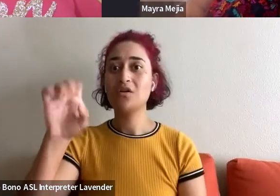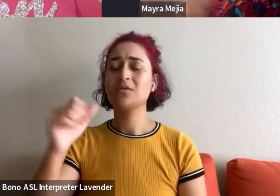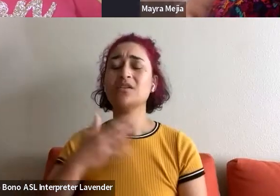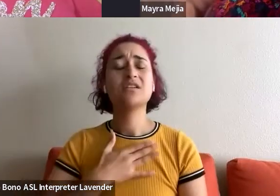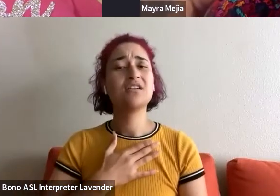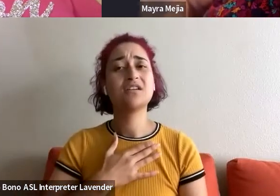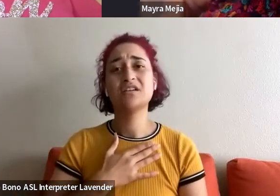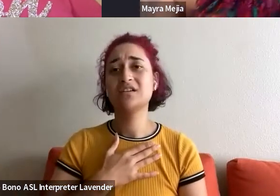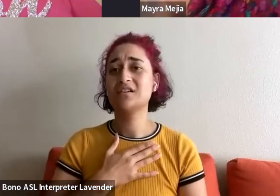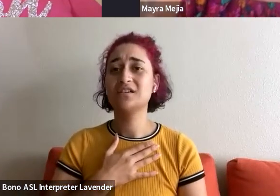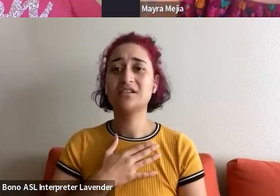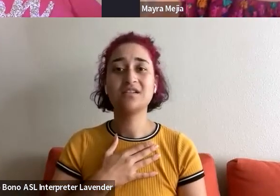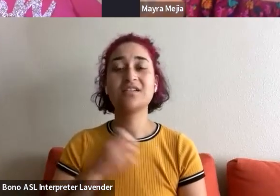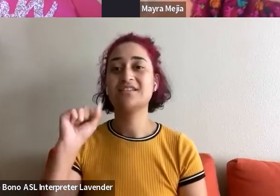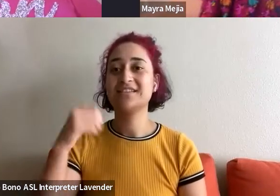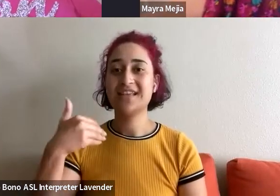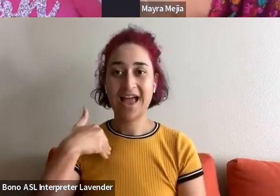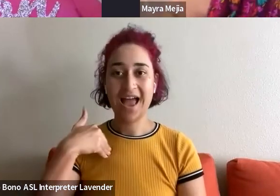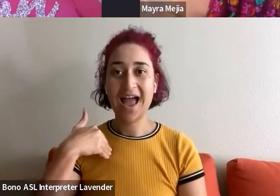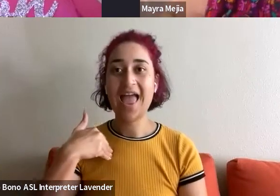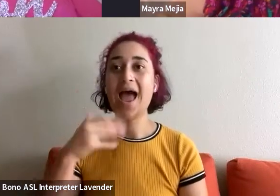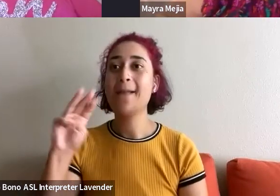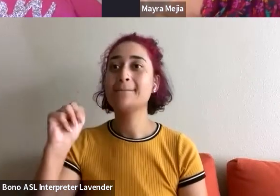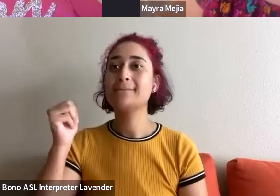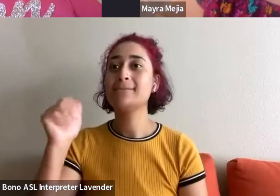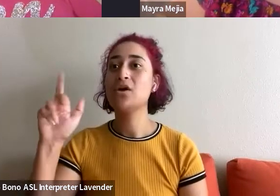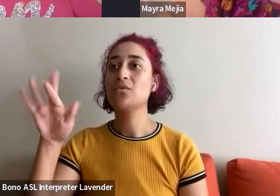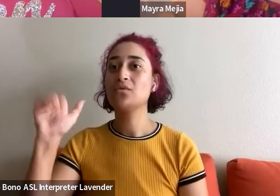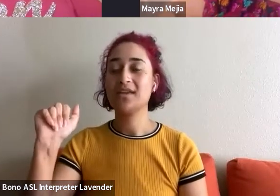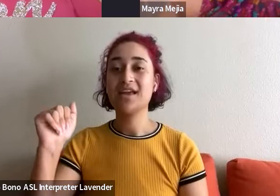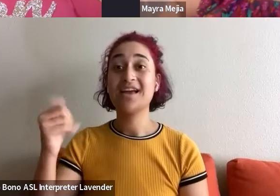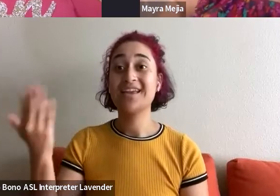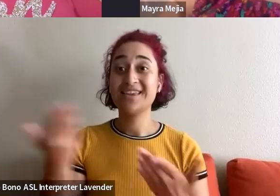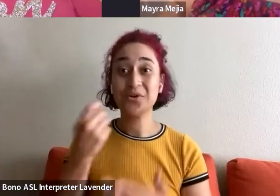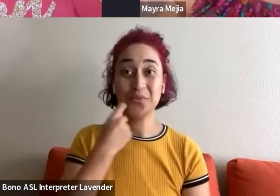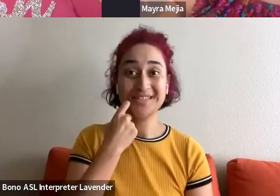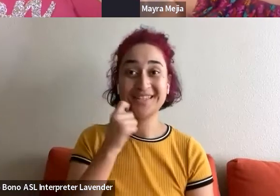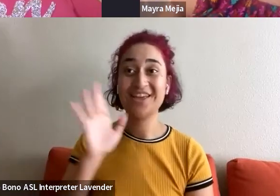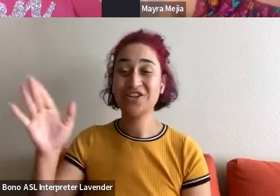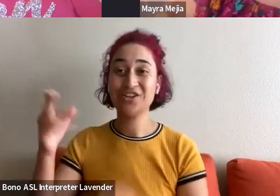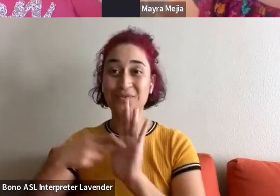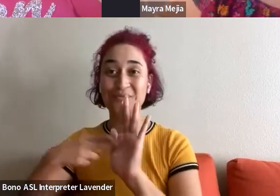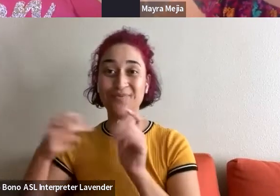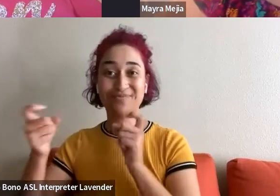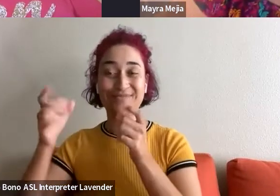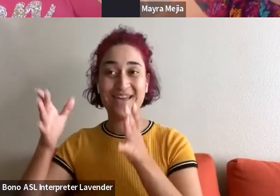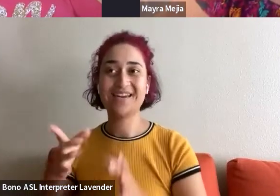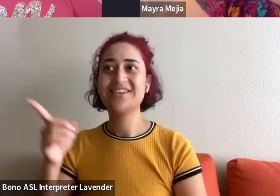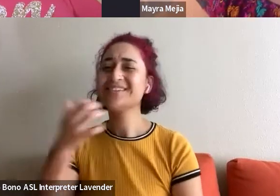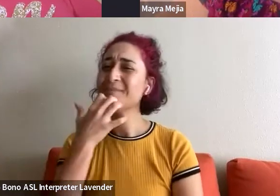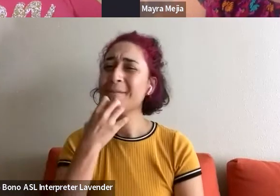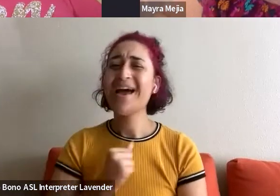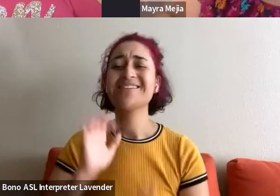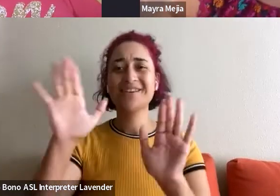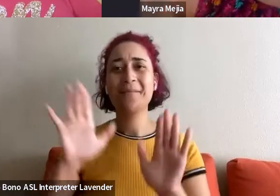robes are gorgeous. I had Marina on as my guest a couple of months ago. She's amazing. She's amazing. And she's so passionate about like